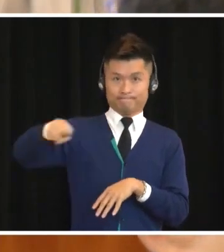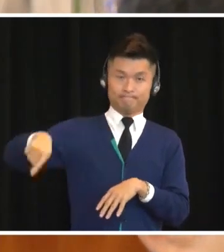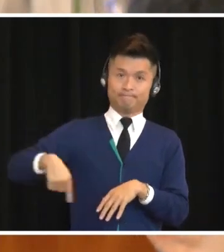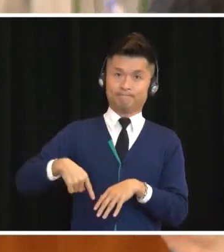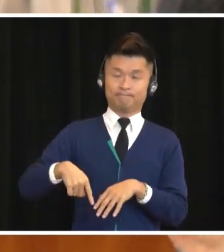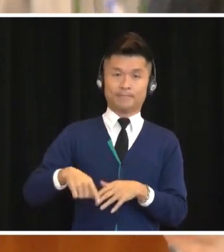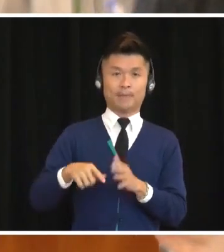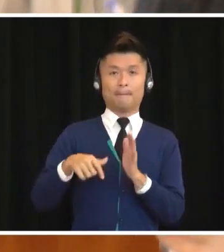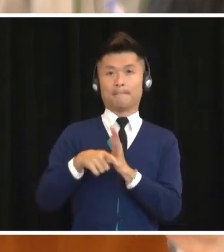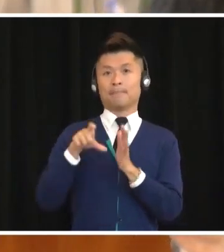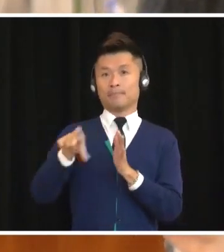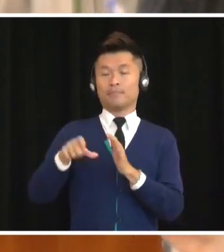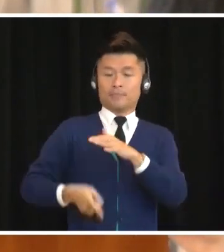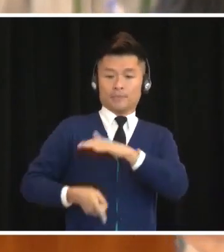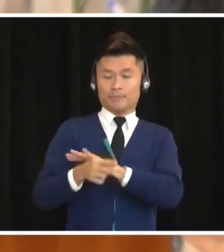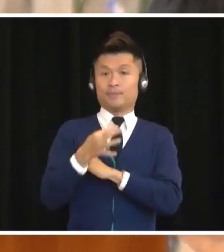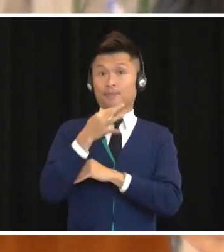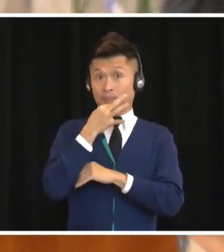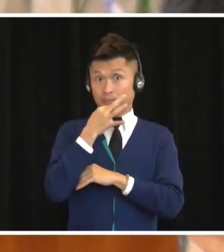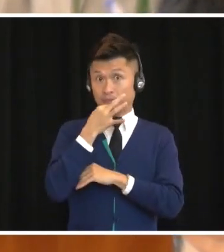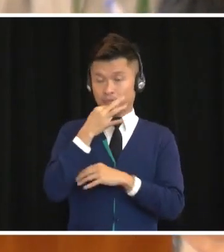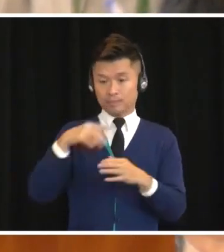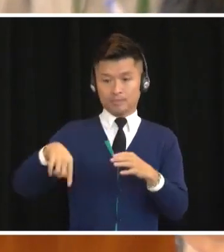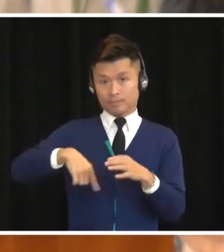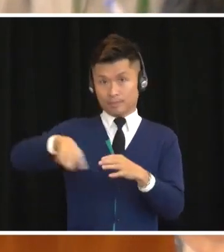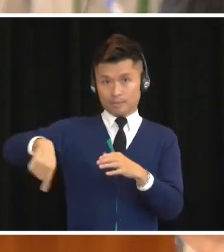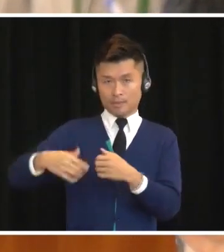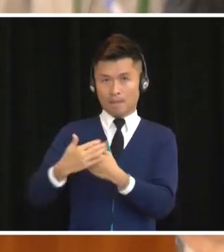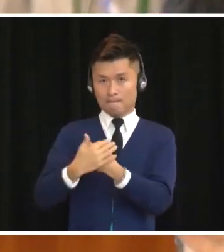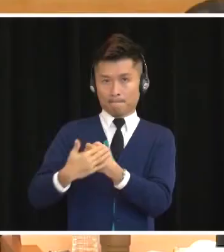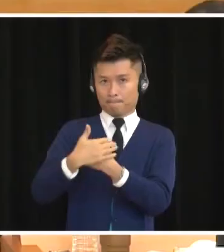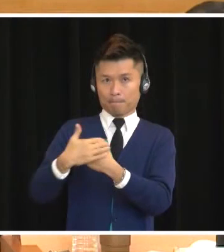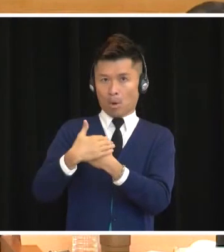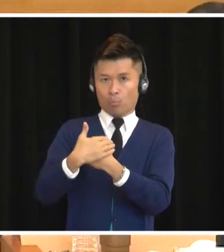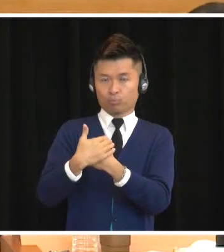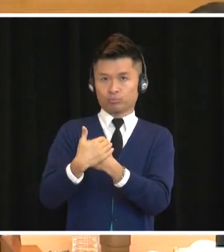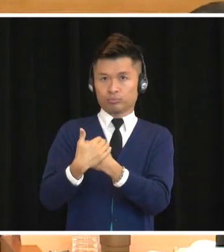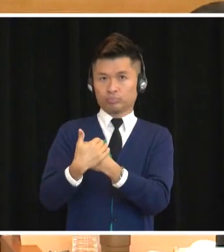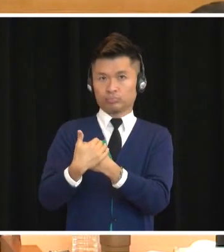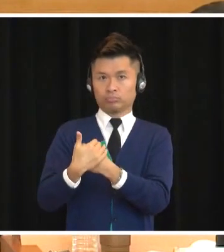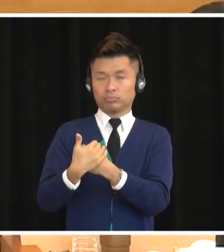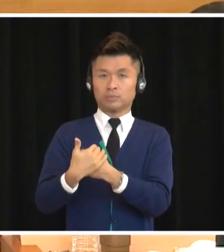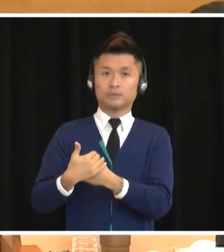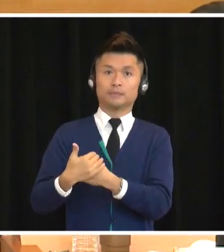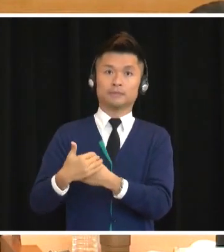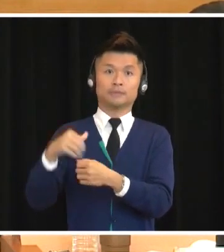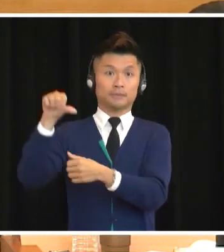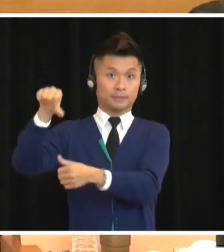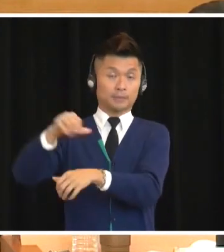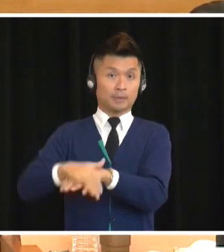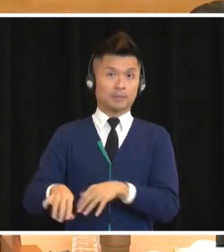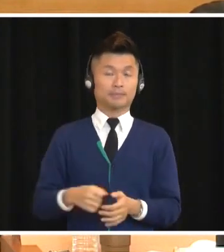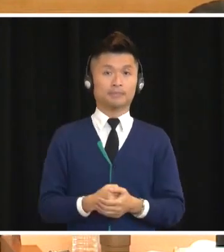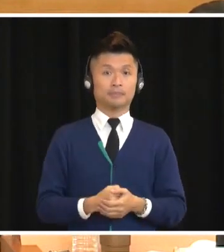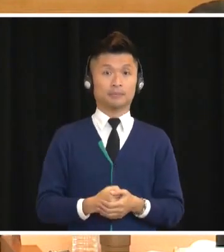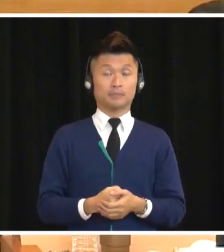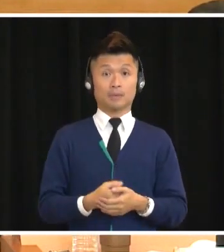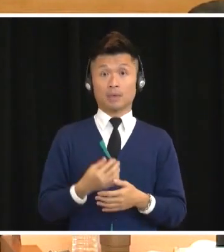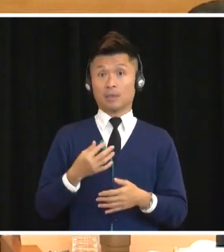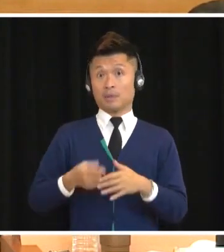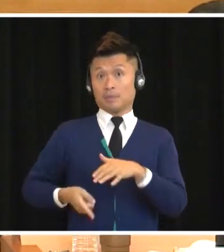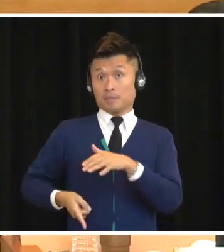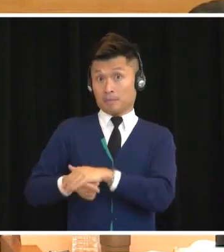risk of committing crime in the future. That's why we would give them some protective measures and